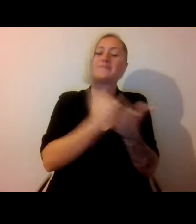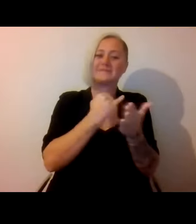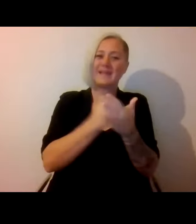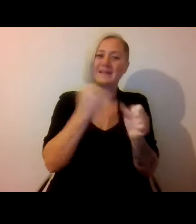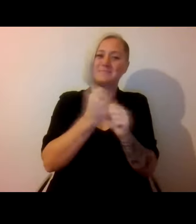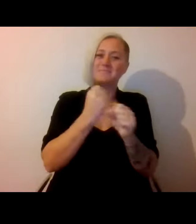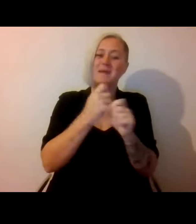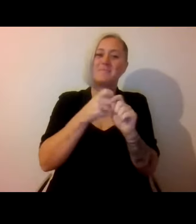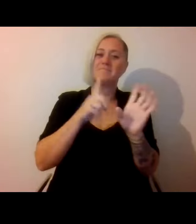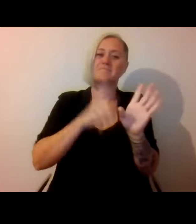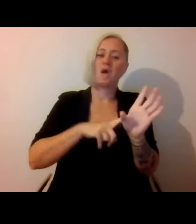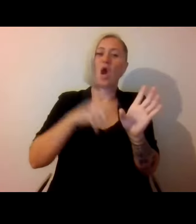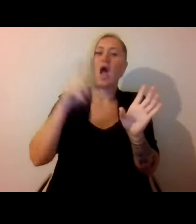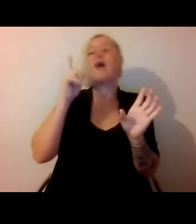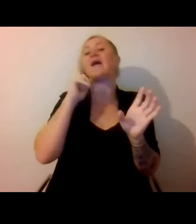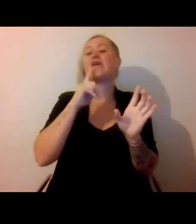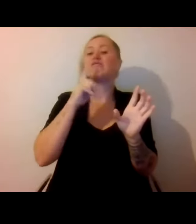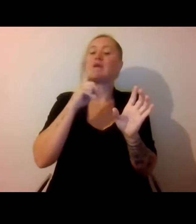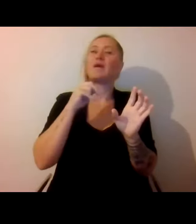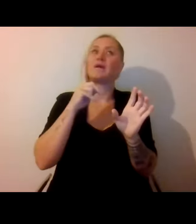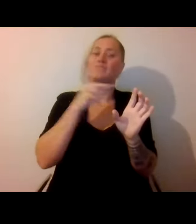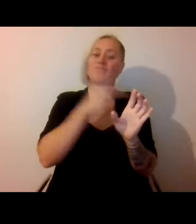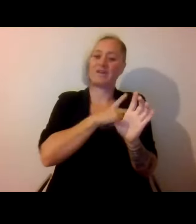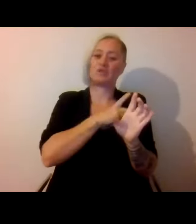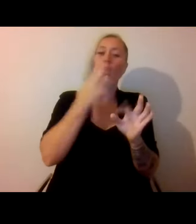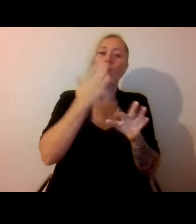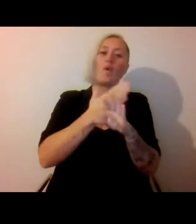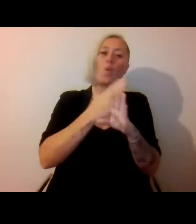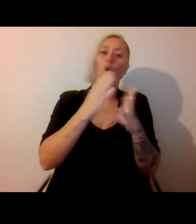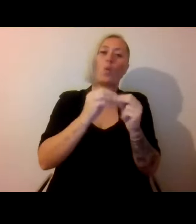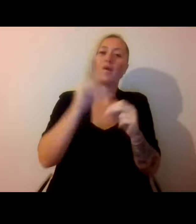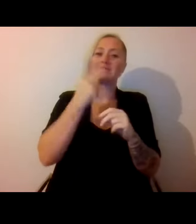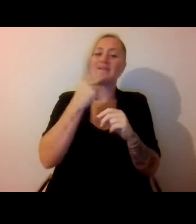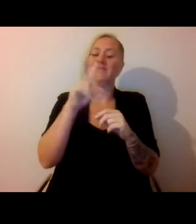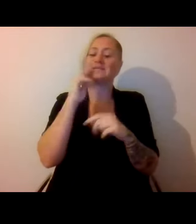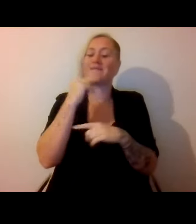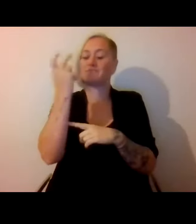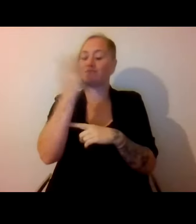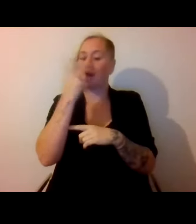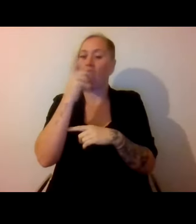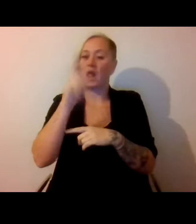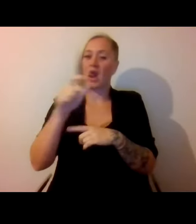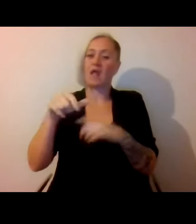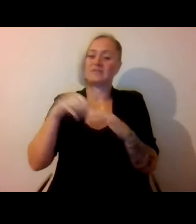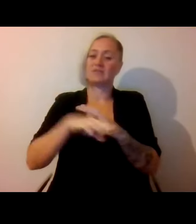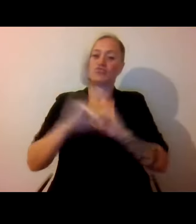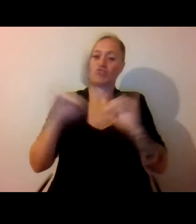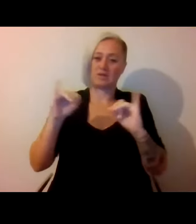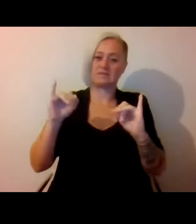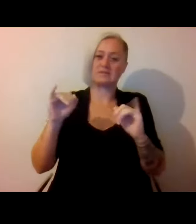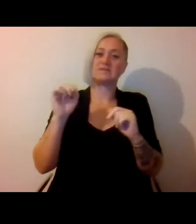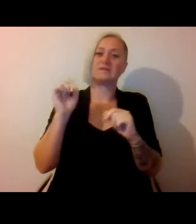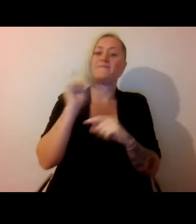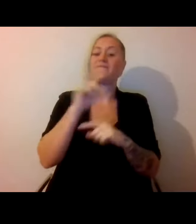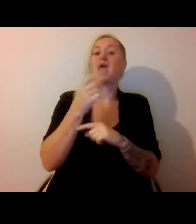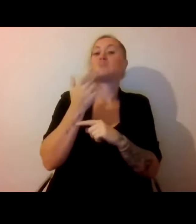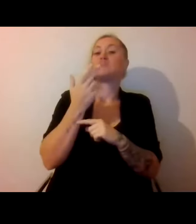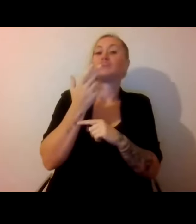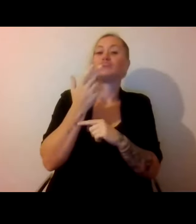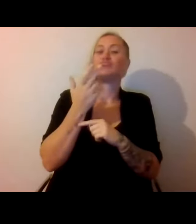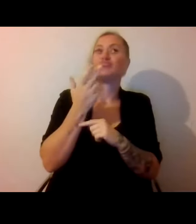with deaf and deafblind clients in crisis. They pretend or assume